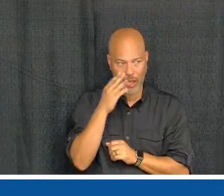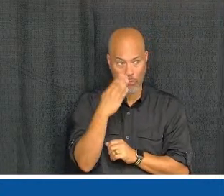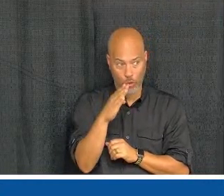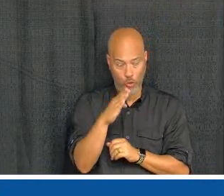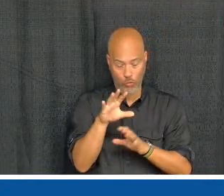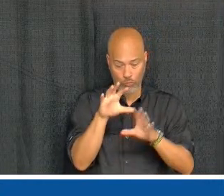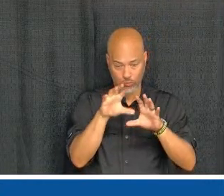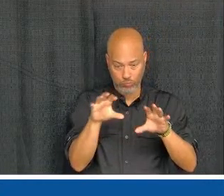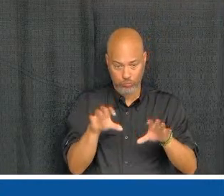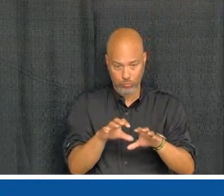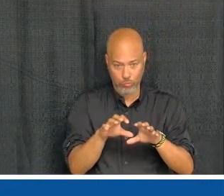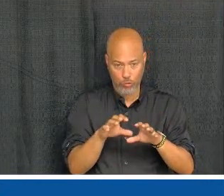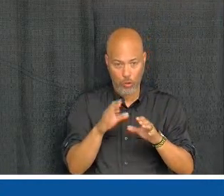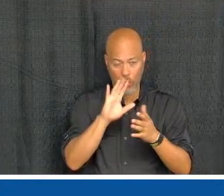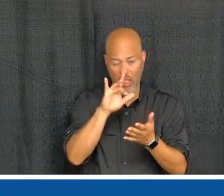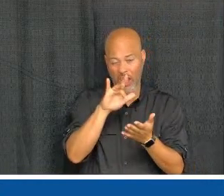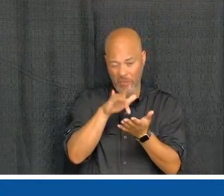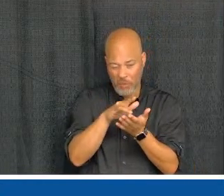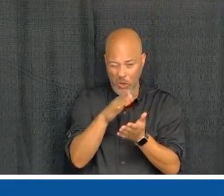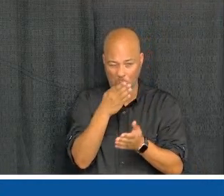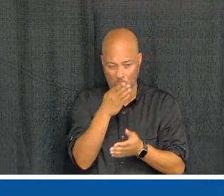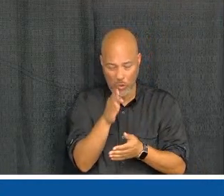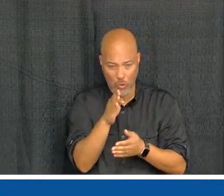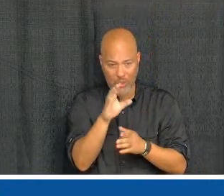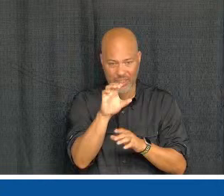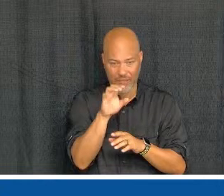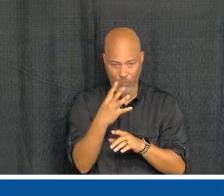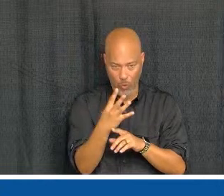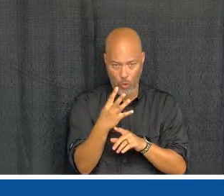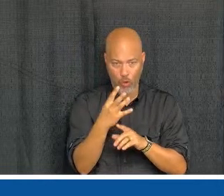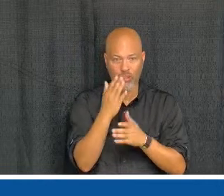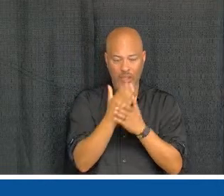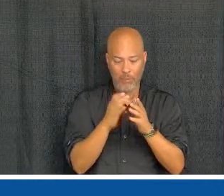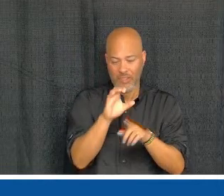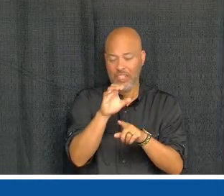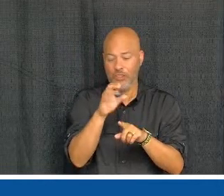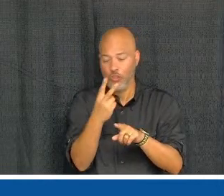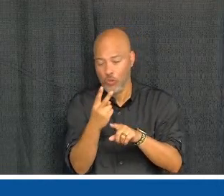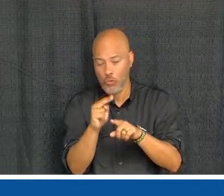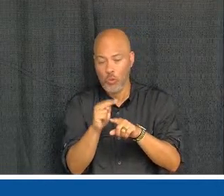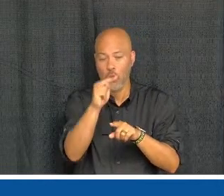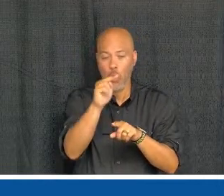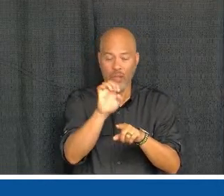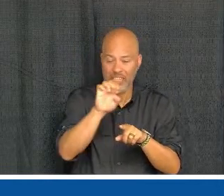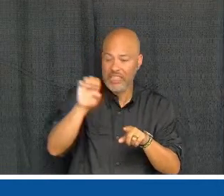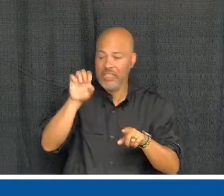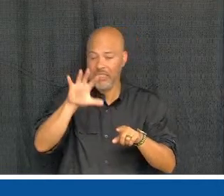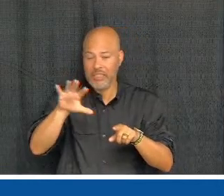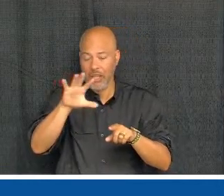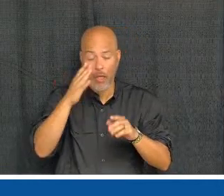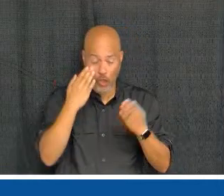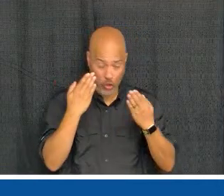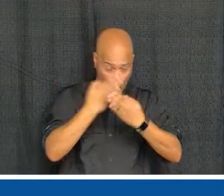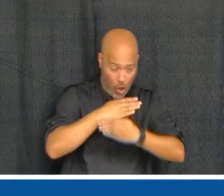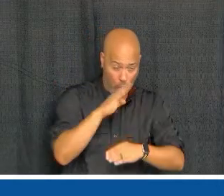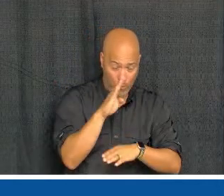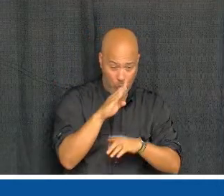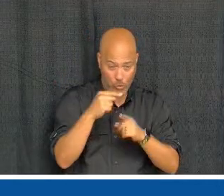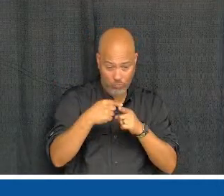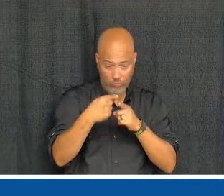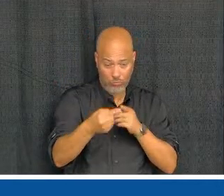on this, more the middle blue, is C4. You have some C2 to the north and the east, and then that dark blue just across the